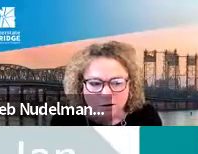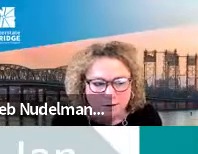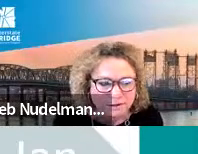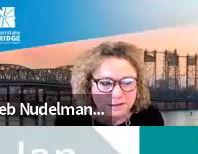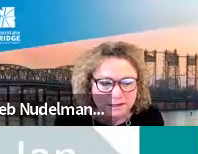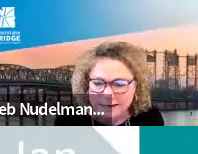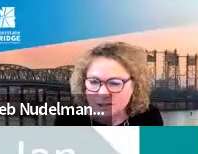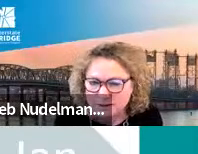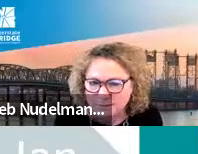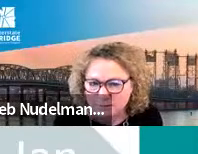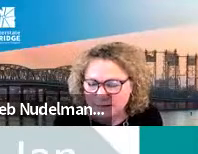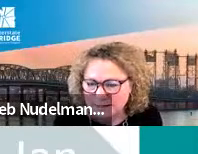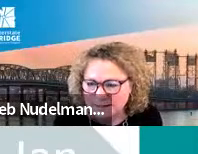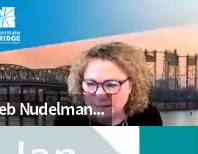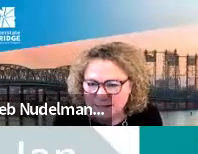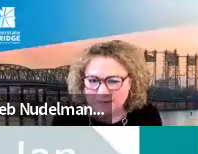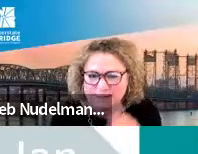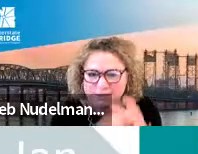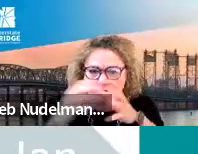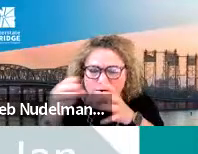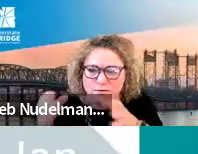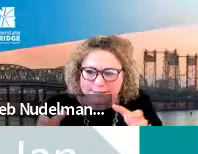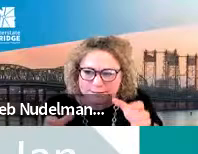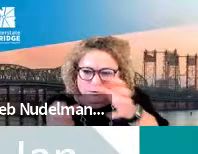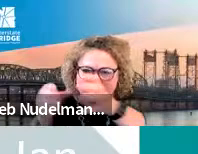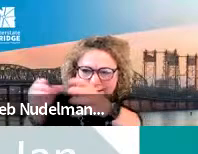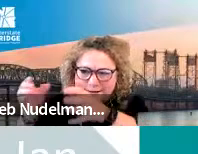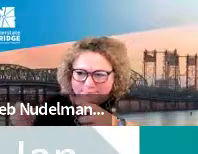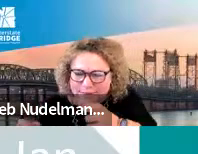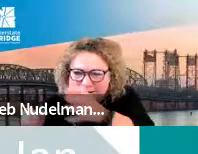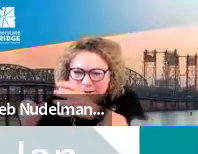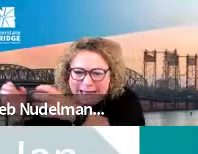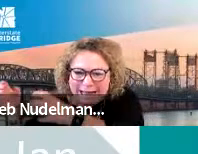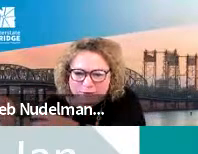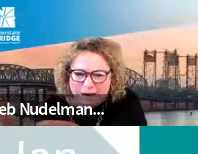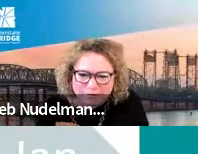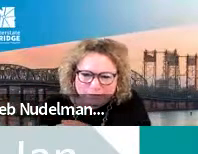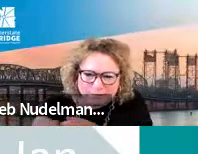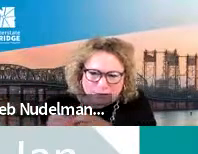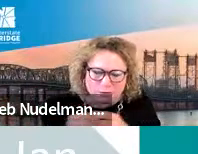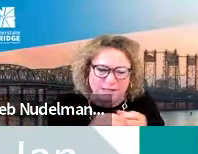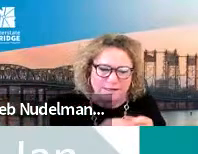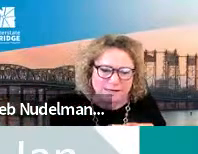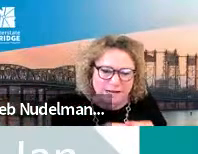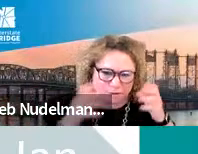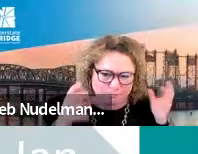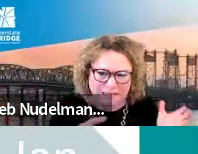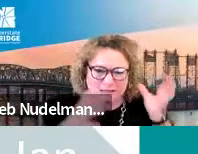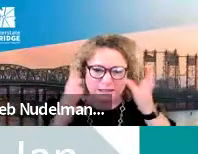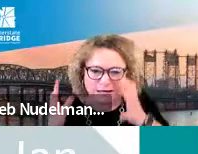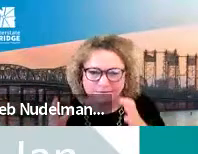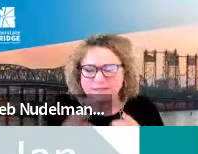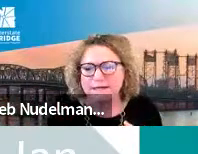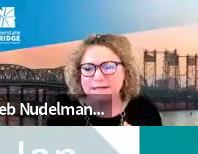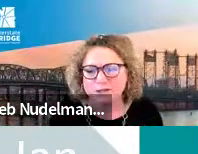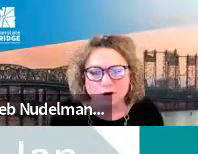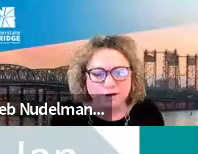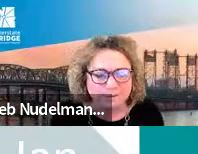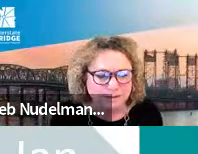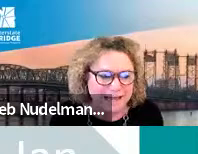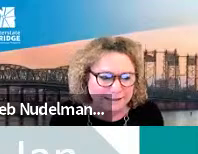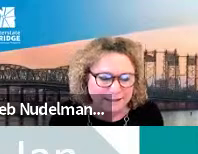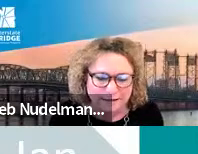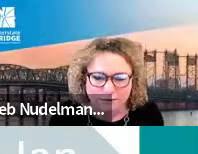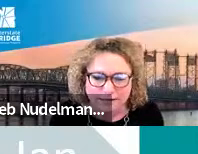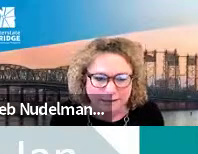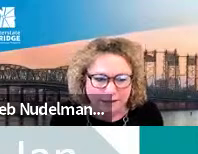a fall community engagement process. These are always running in the background, but there will be another big lift that is